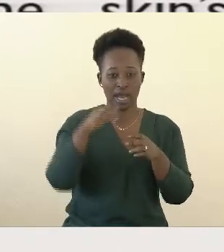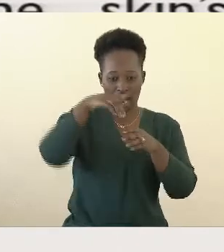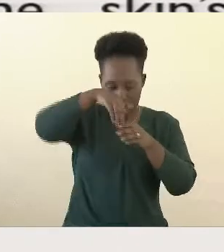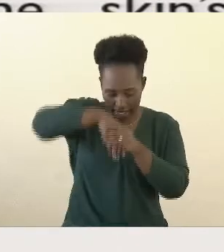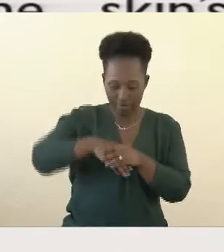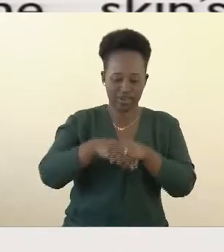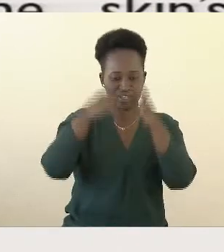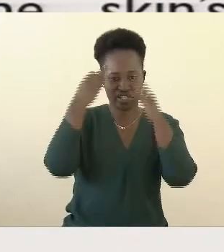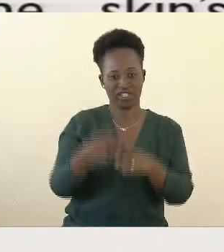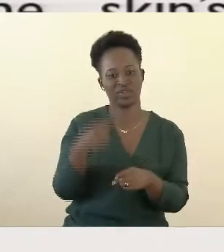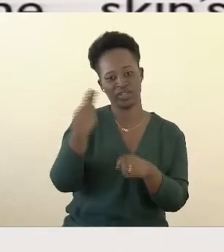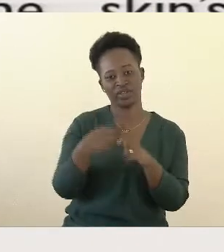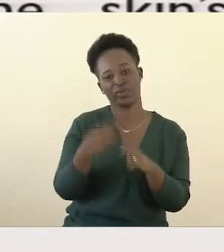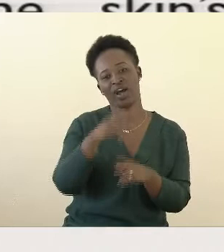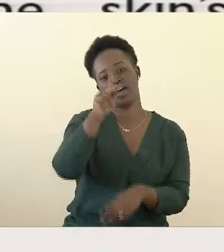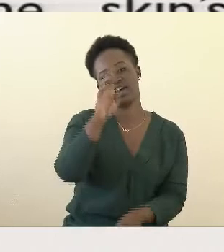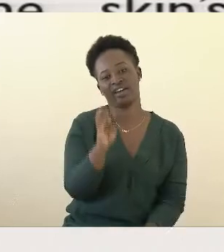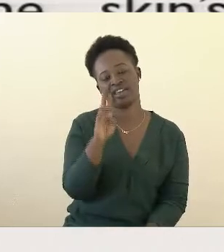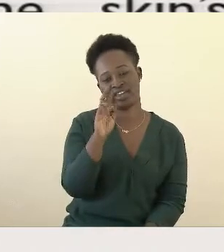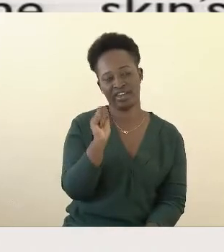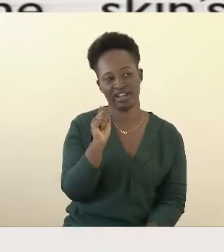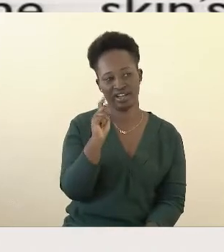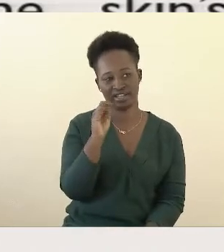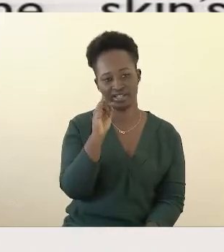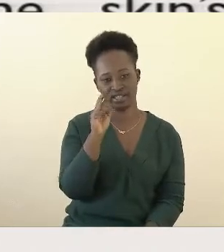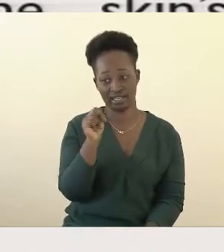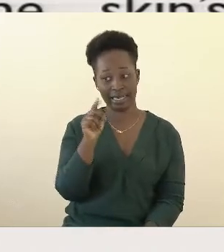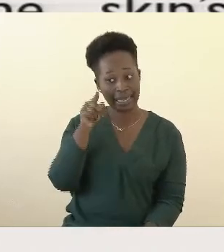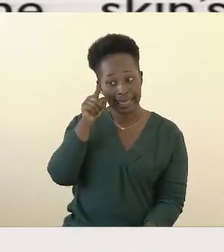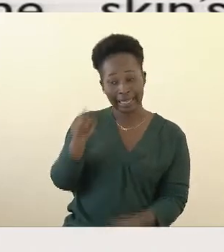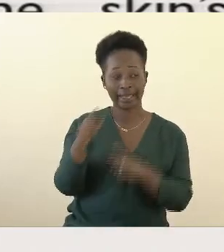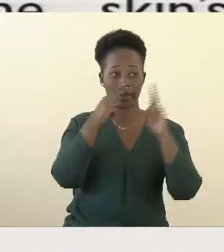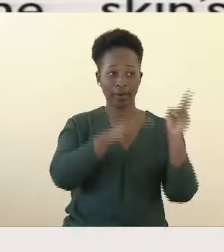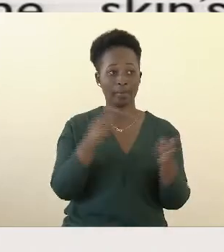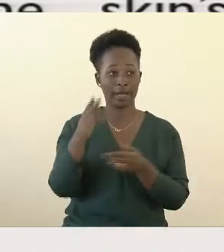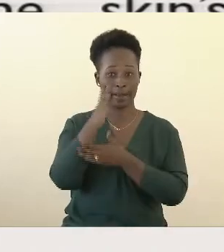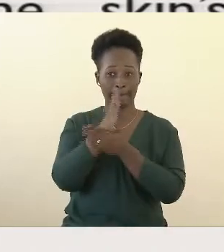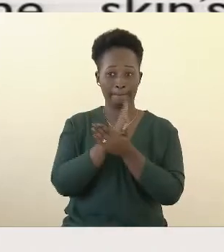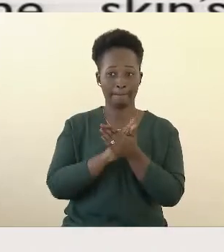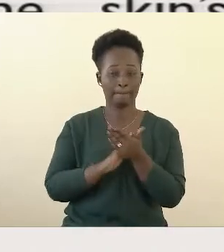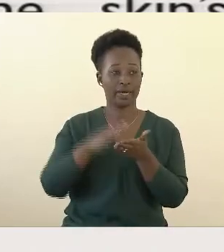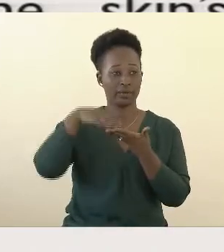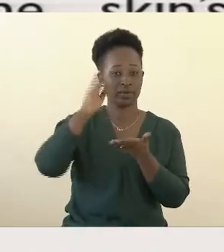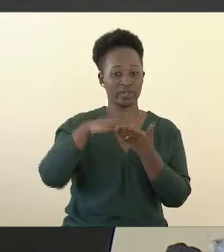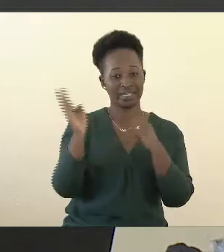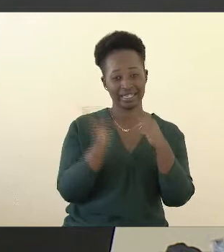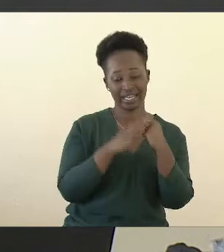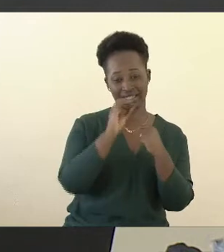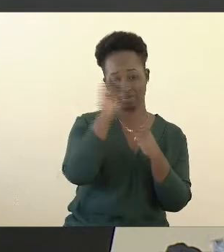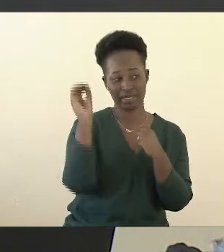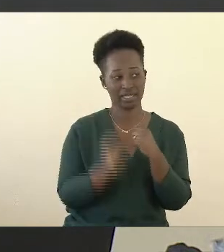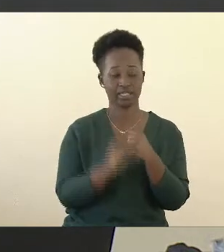let us emphasize on what you call keratin. So keratin is normally part which is almost 90% of the cells that are found